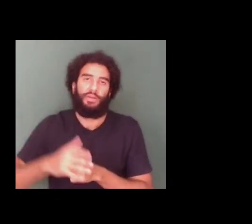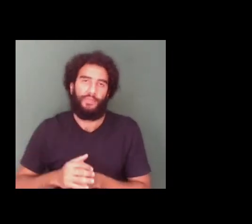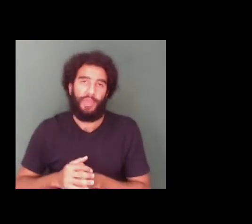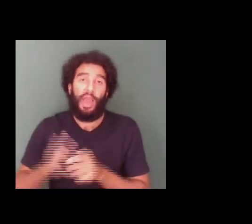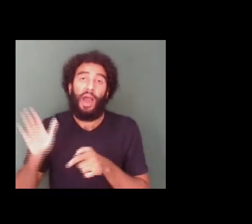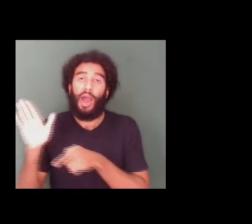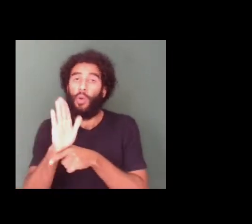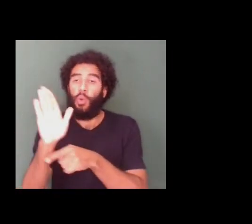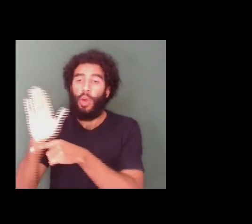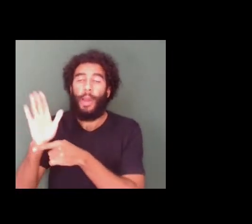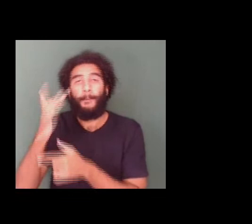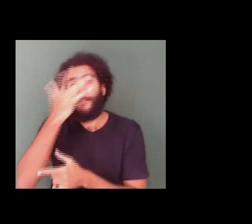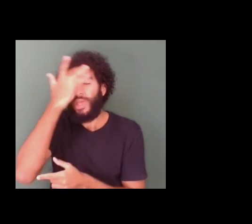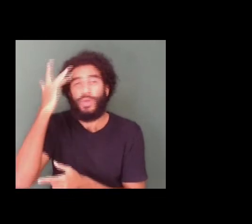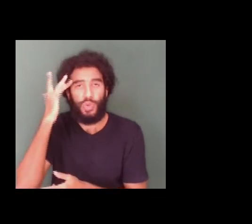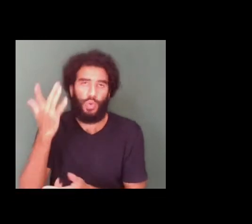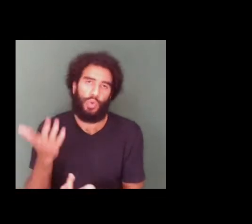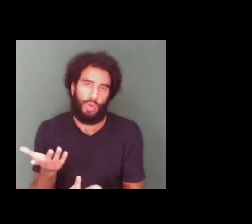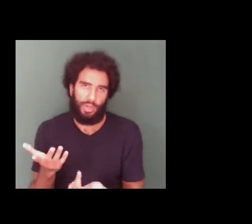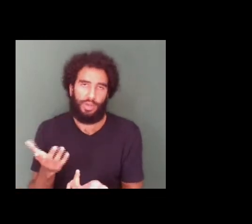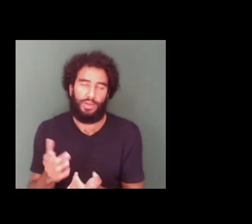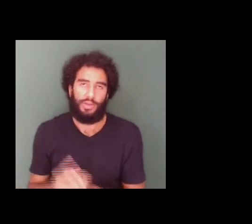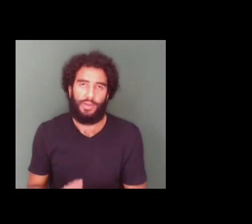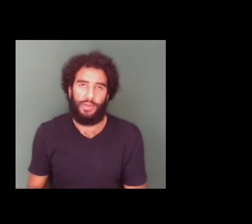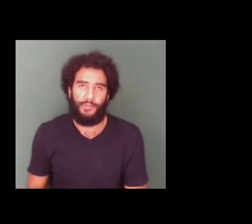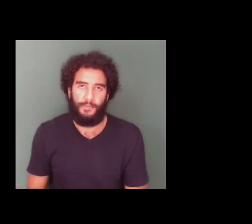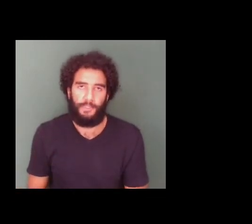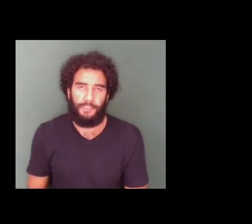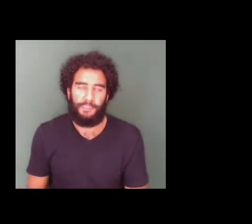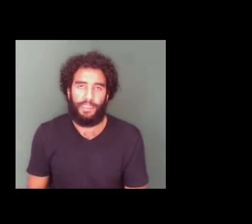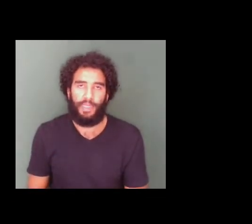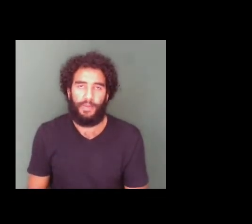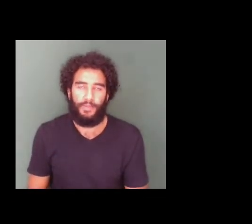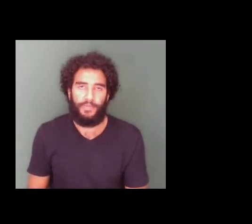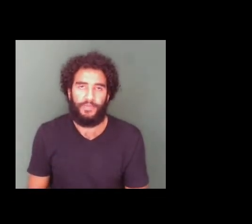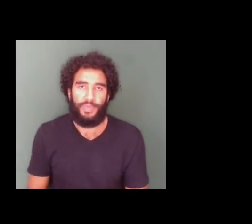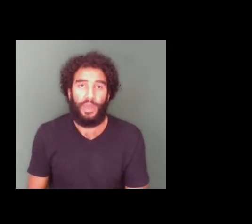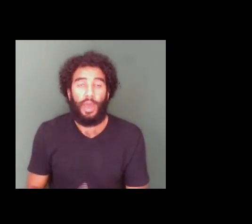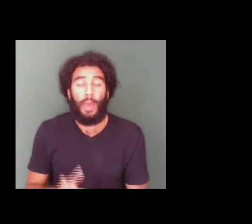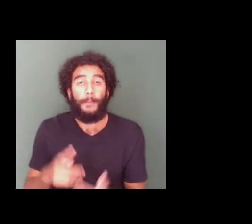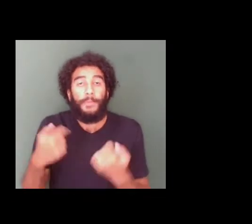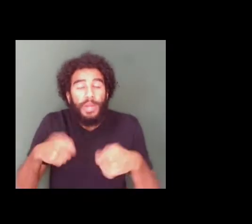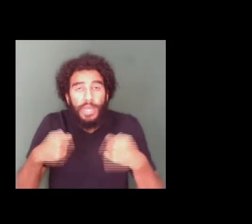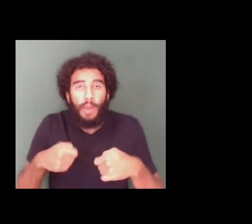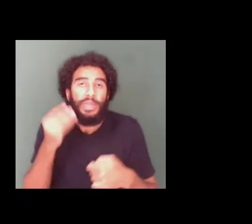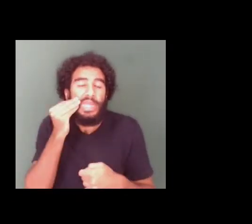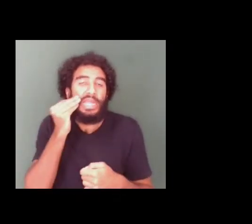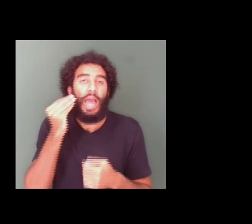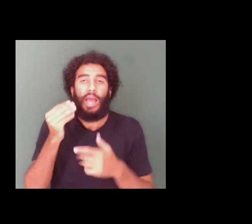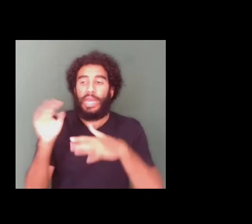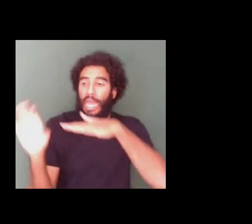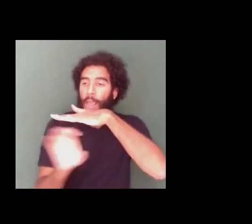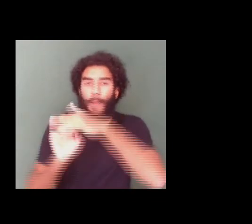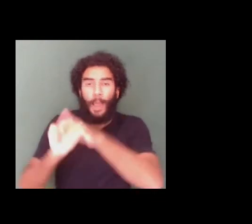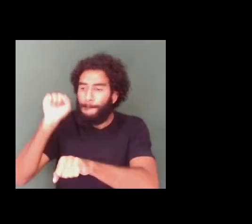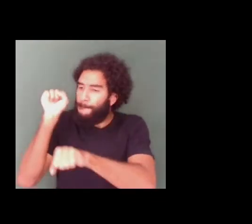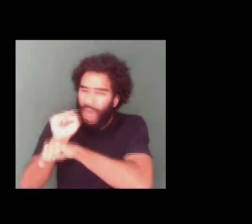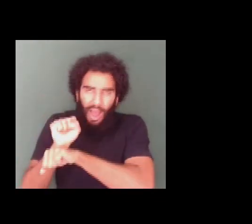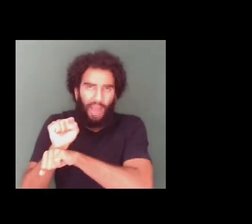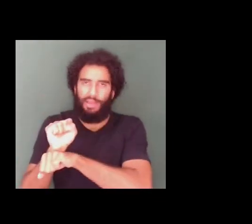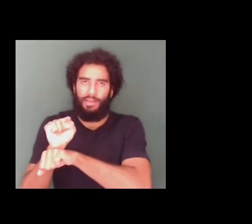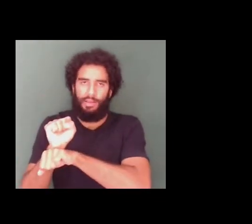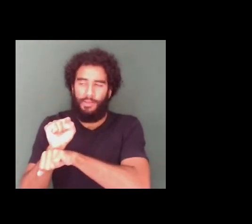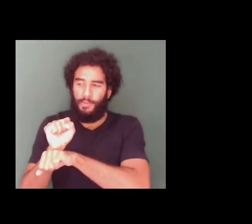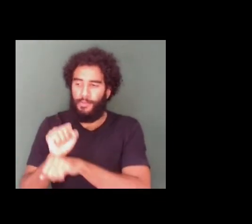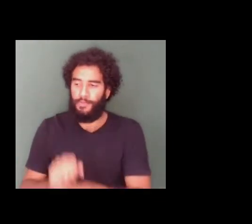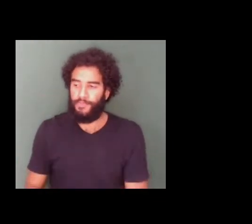and create legislation to make sure that they stop. We have a global campaign called End Exploitative Marketing